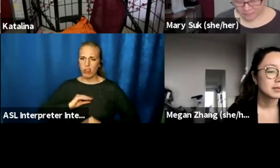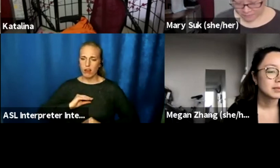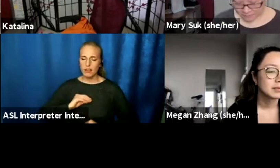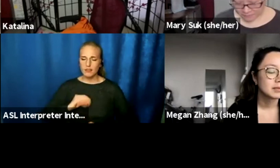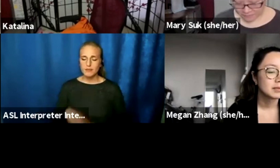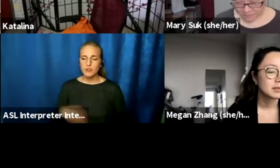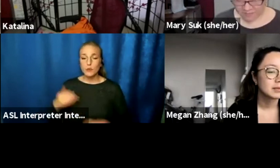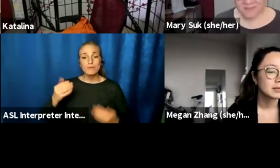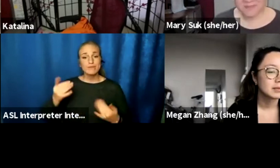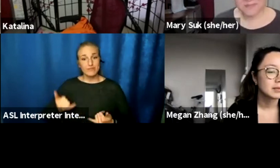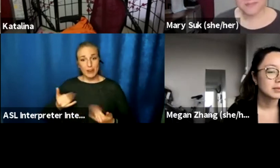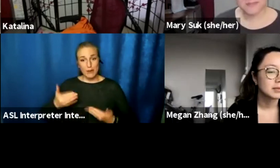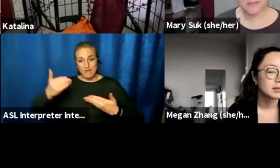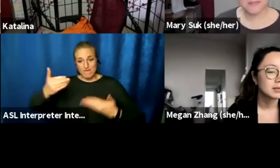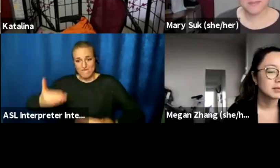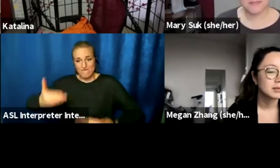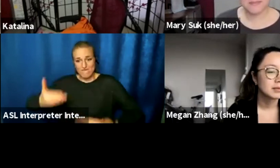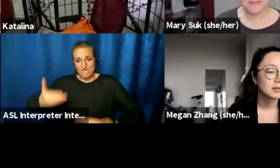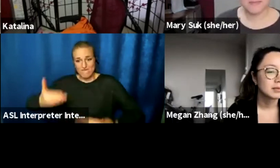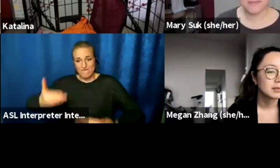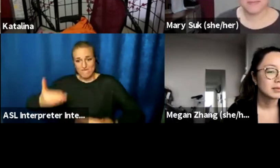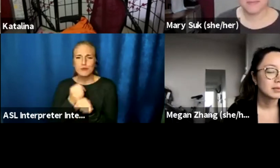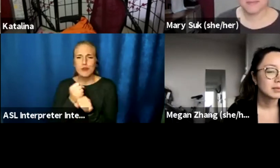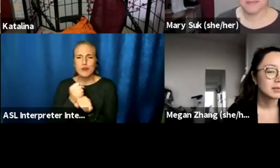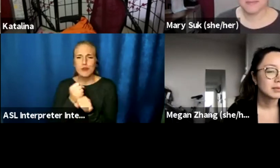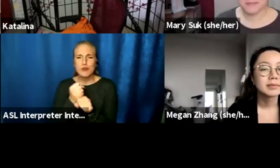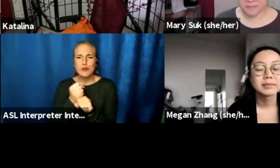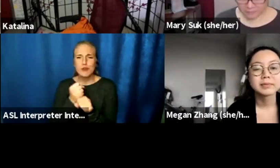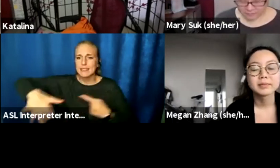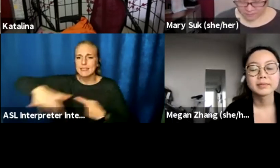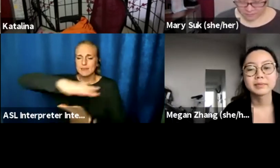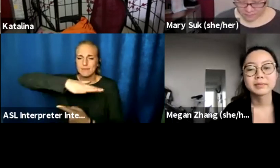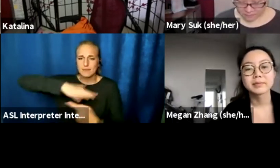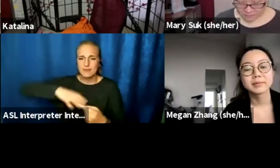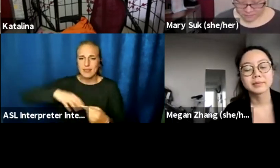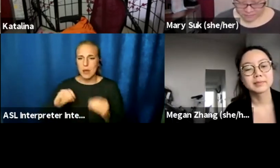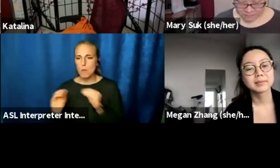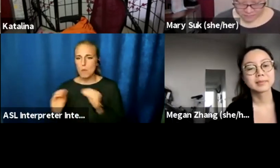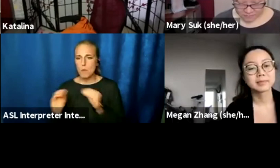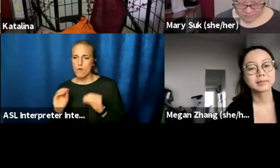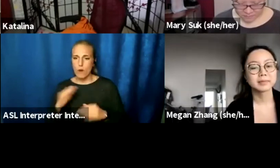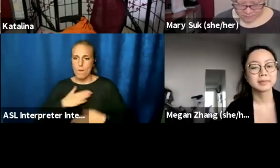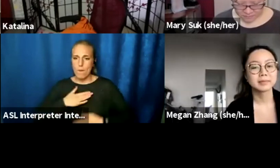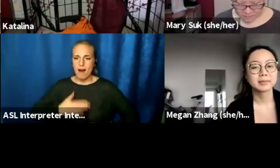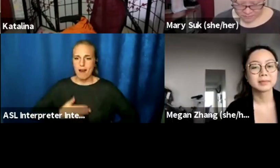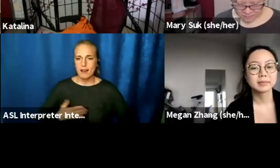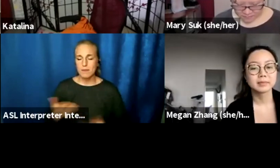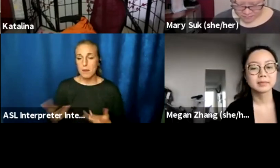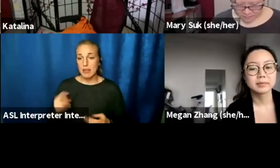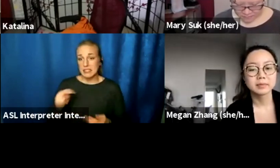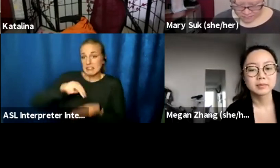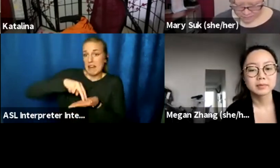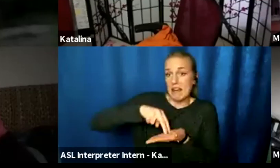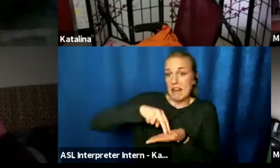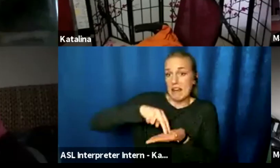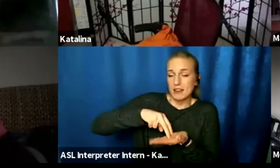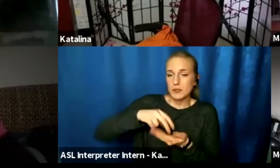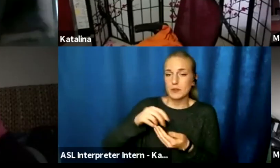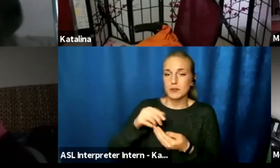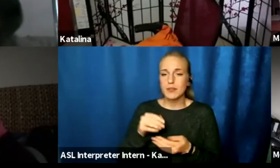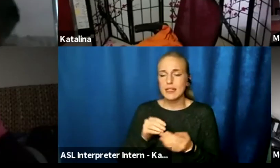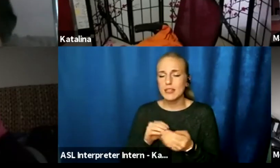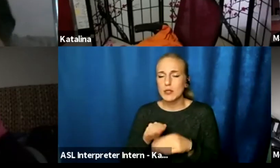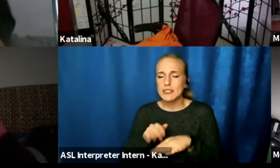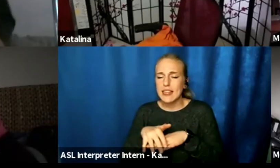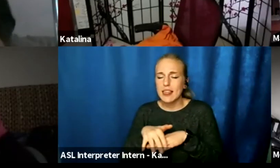you, like I said, create that space, move your body. Maybe you want to stand, or maybe you want to slowly get